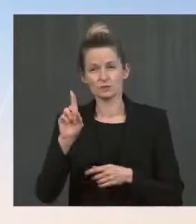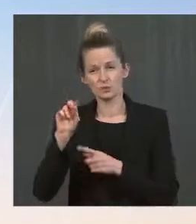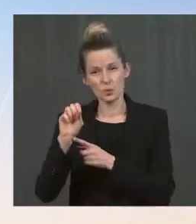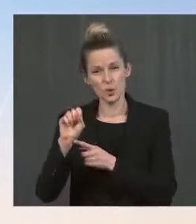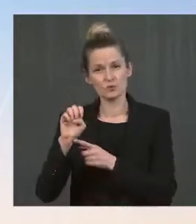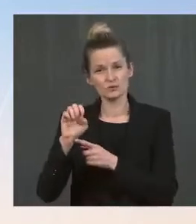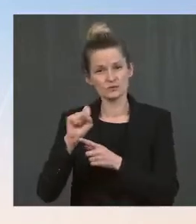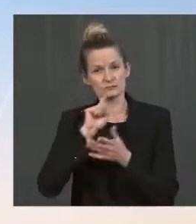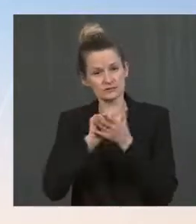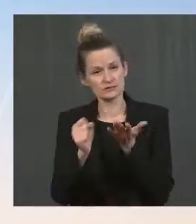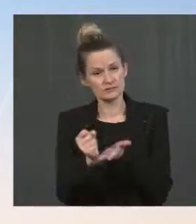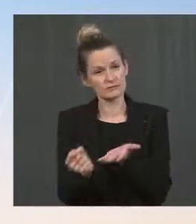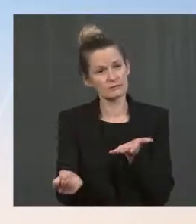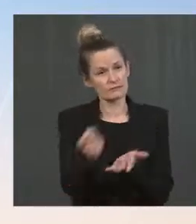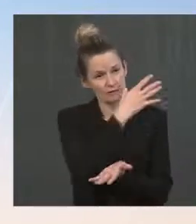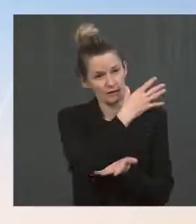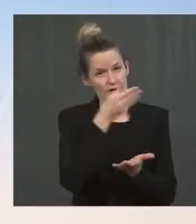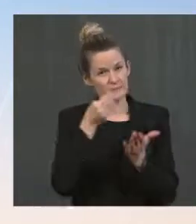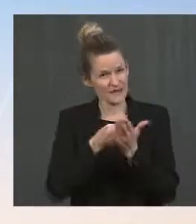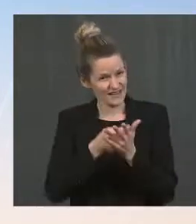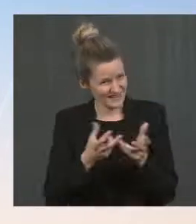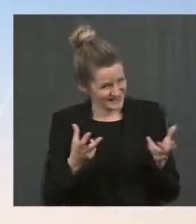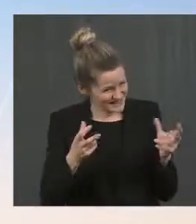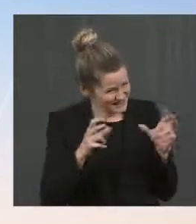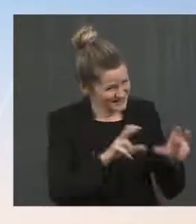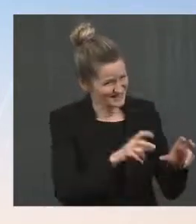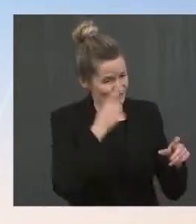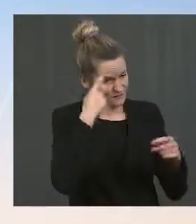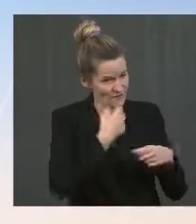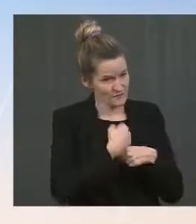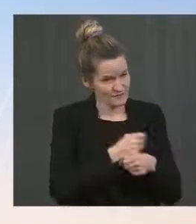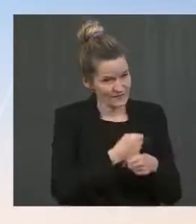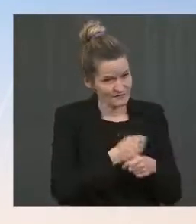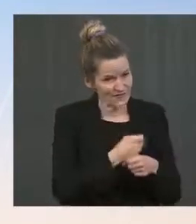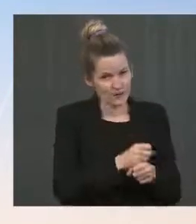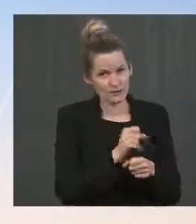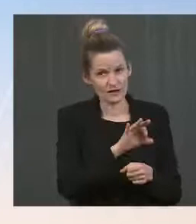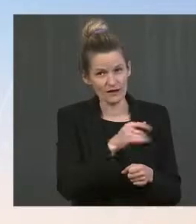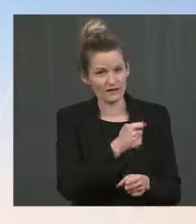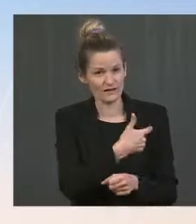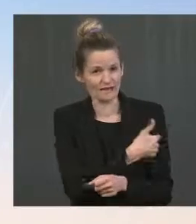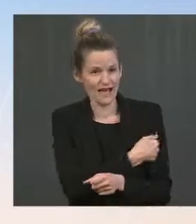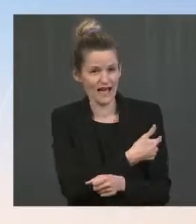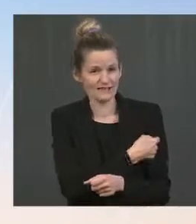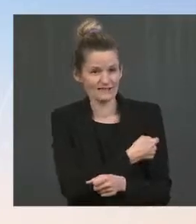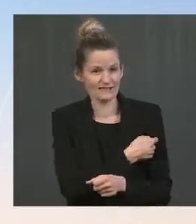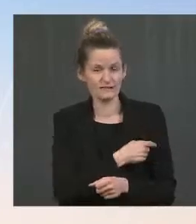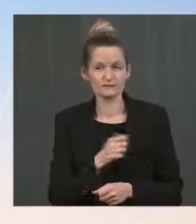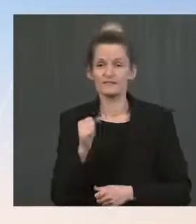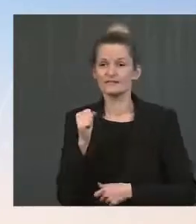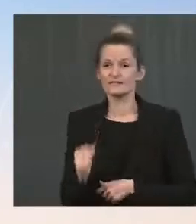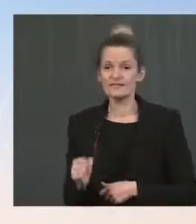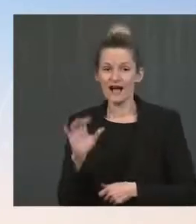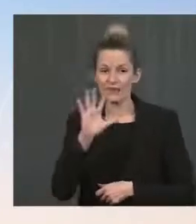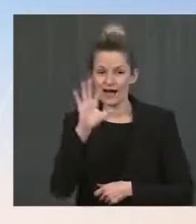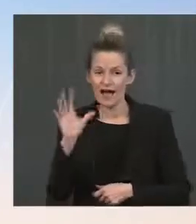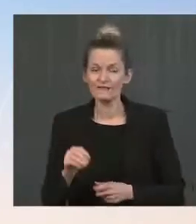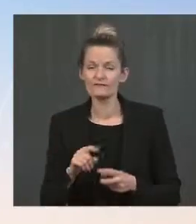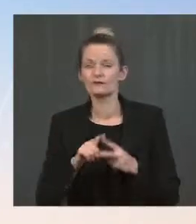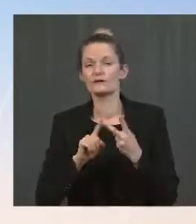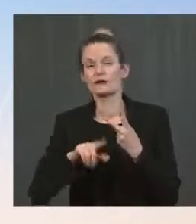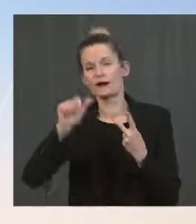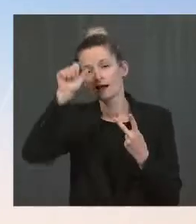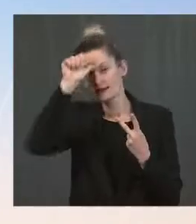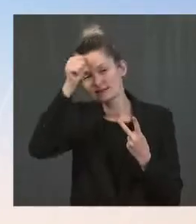critical vaccine inputs and expanded fill-finish lines at factories. From Senegal to South Africa to India, we've made significant investments